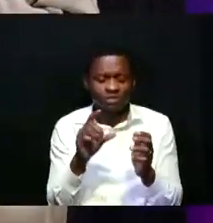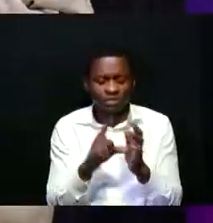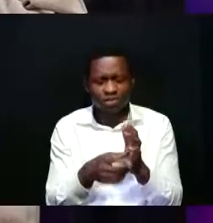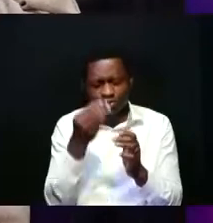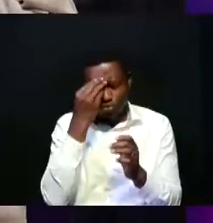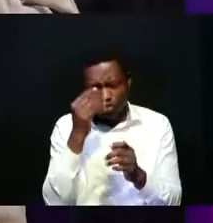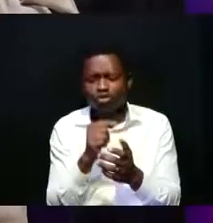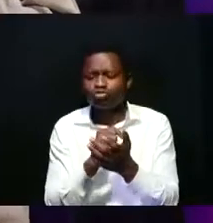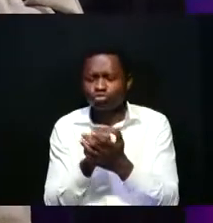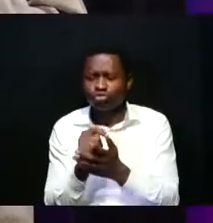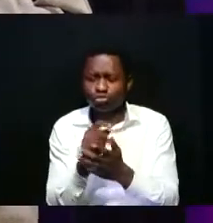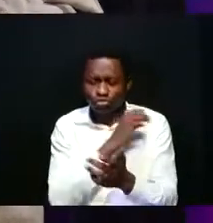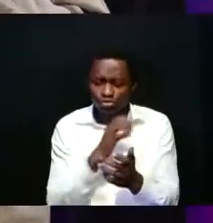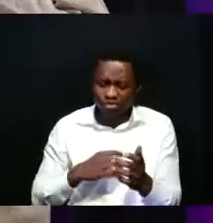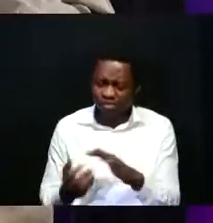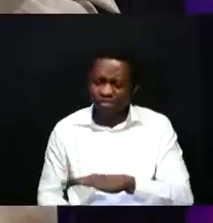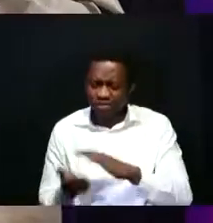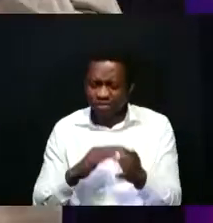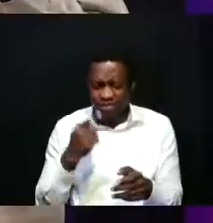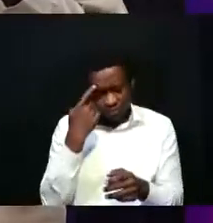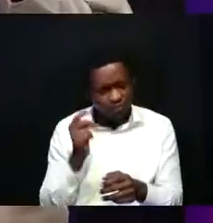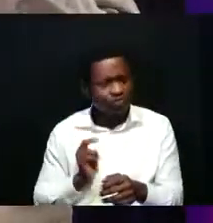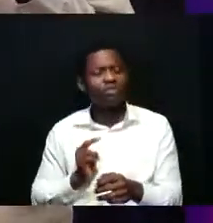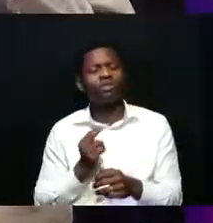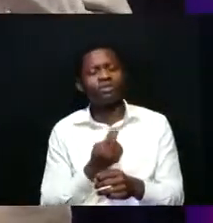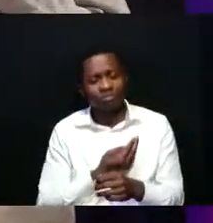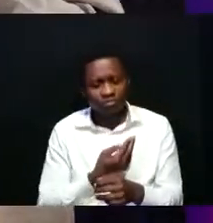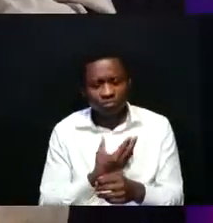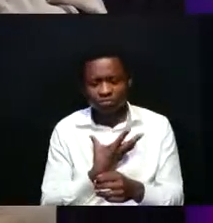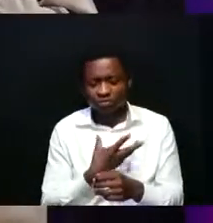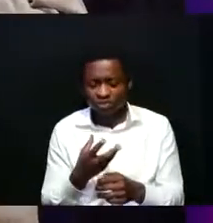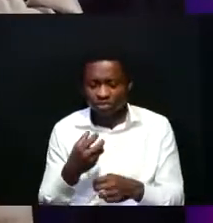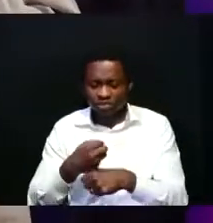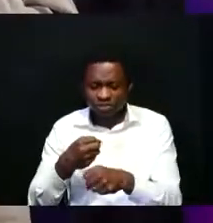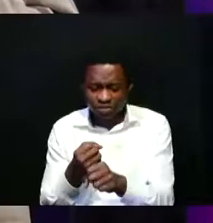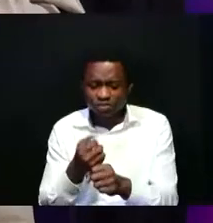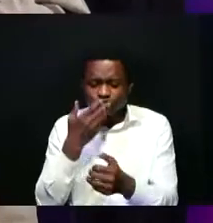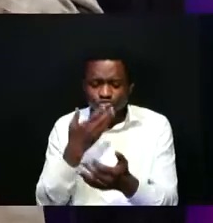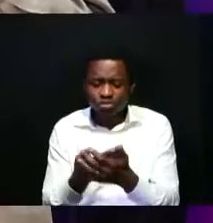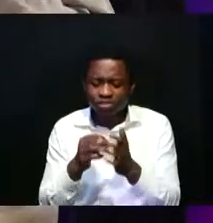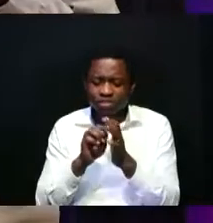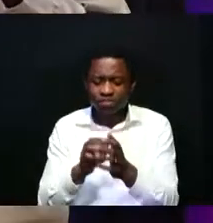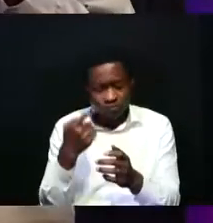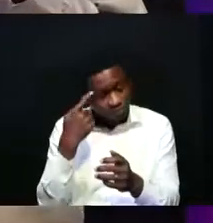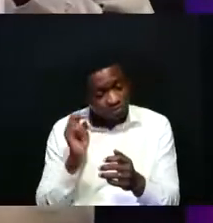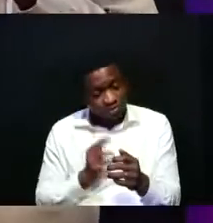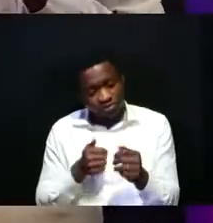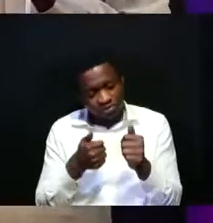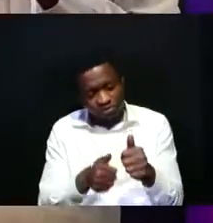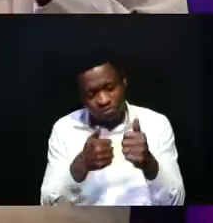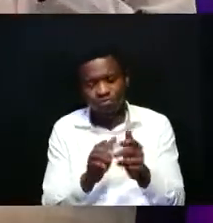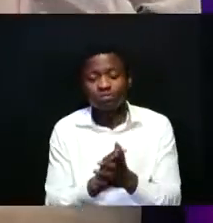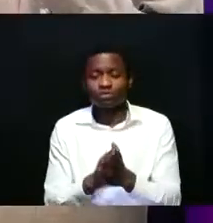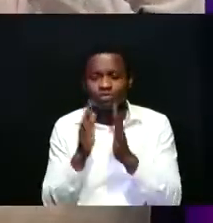indeed Christ died for us. And he has set us an example to follow. Shall we